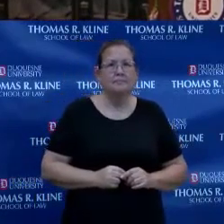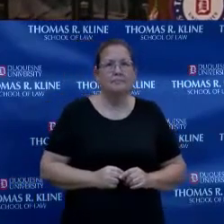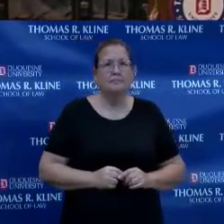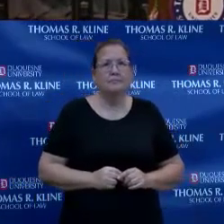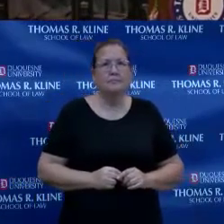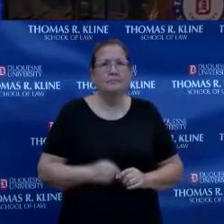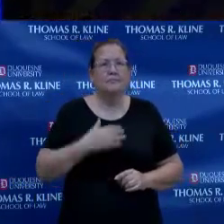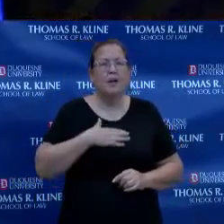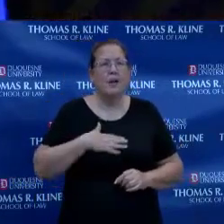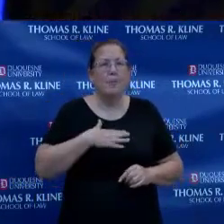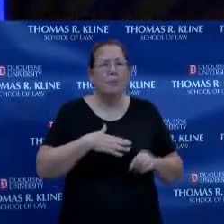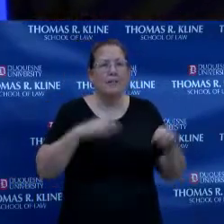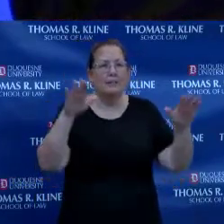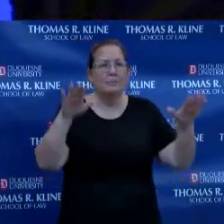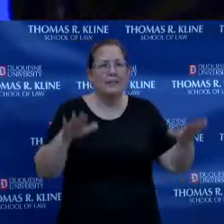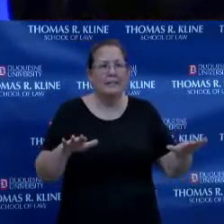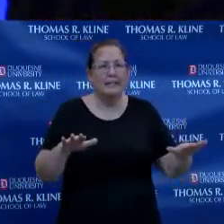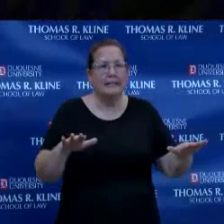Please be seated.